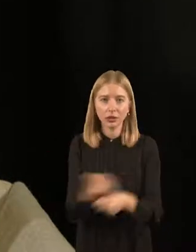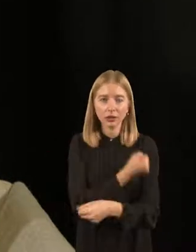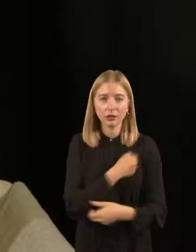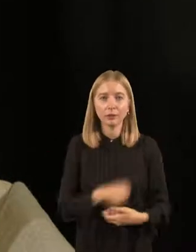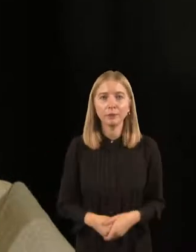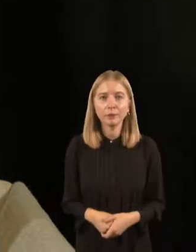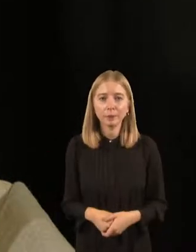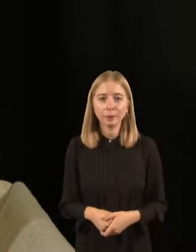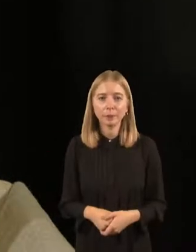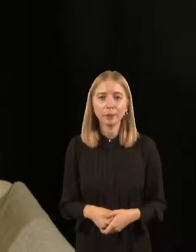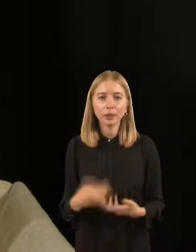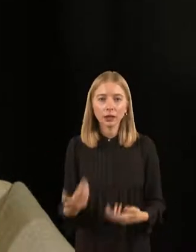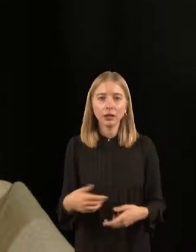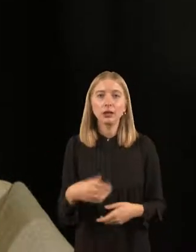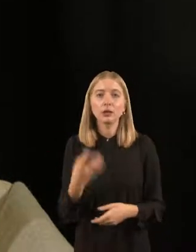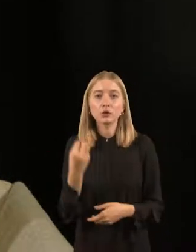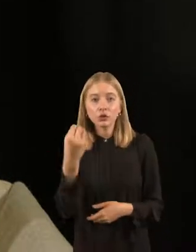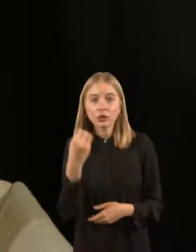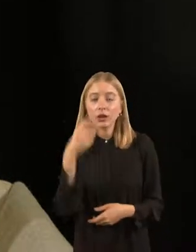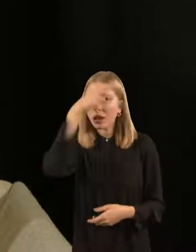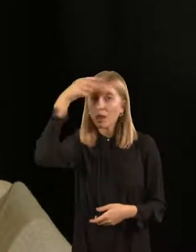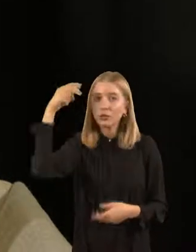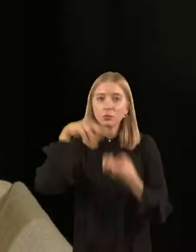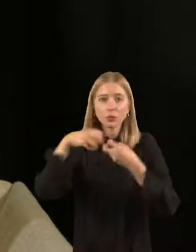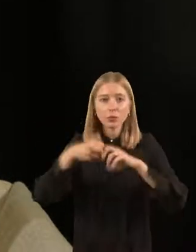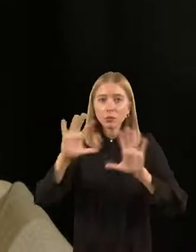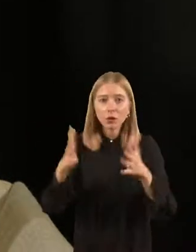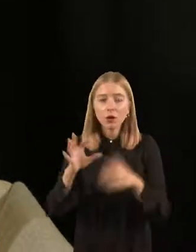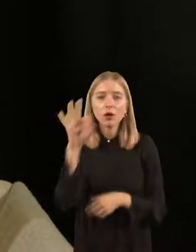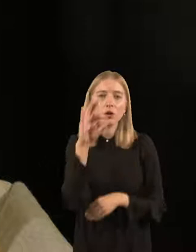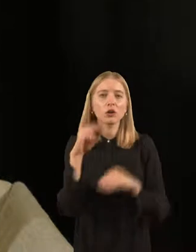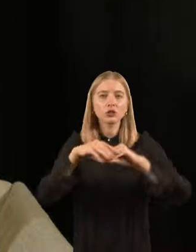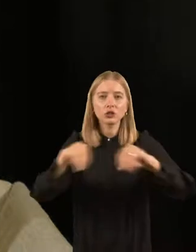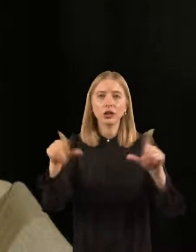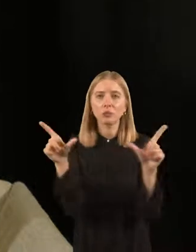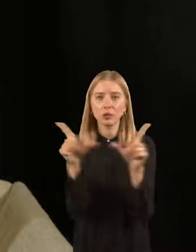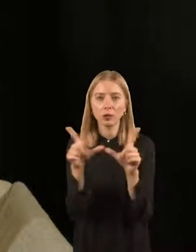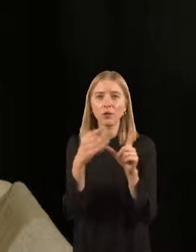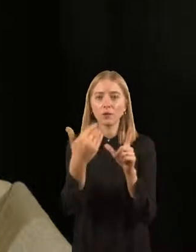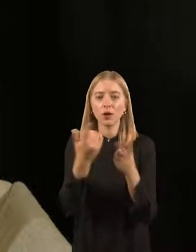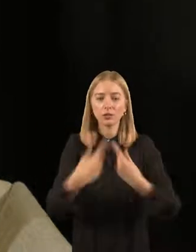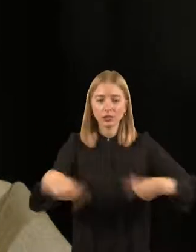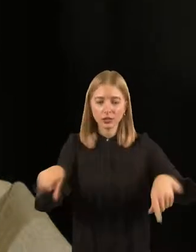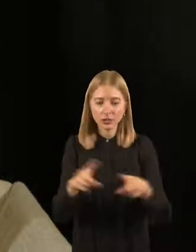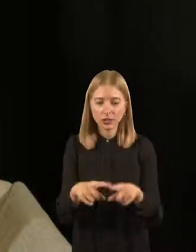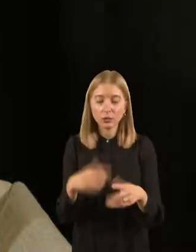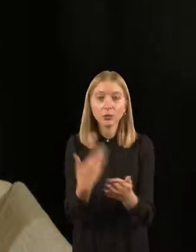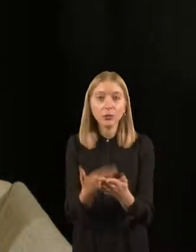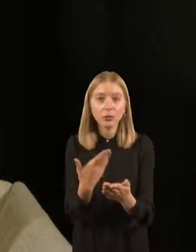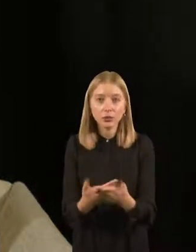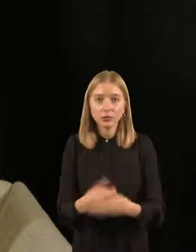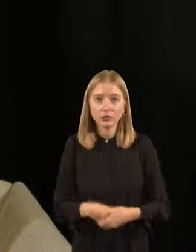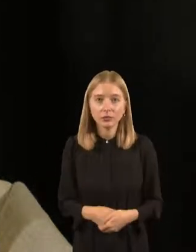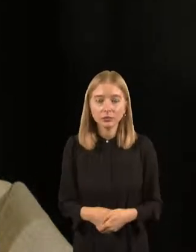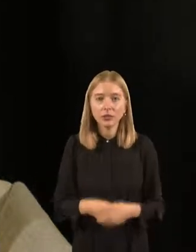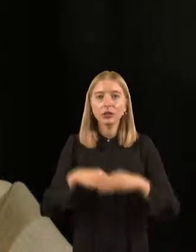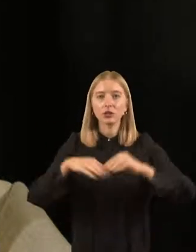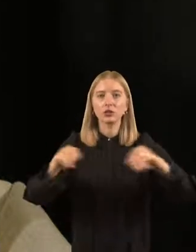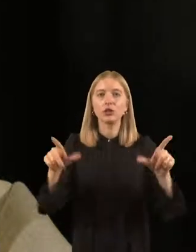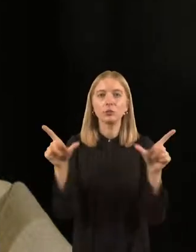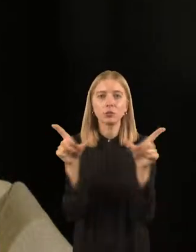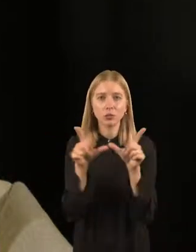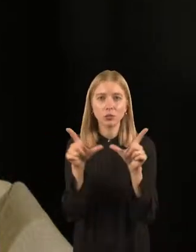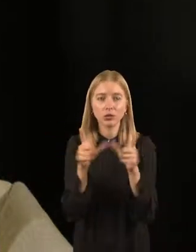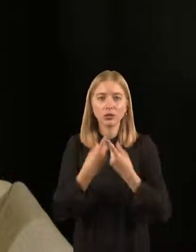change laws and regulations. Another issue that is really very pertinent to Lithuanian context